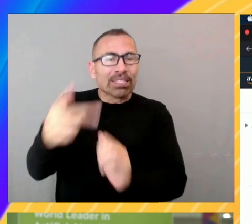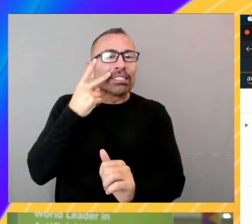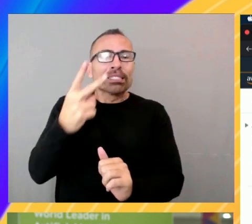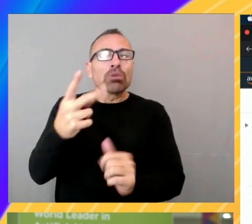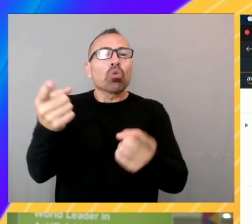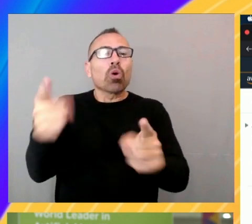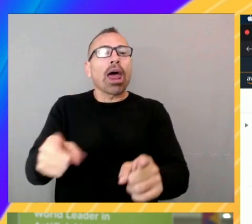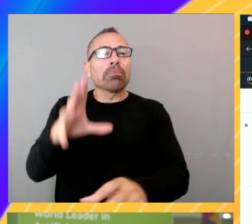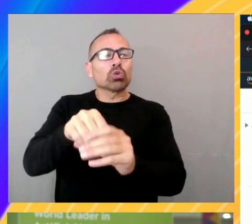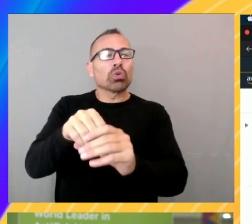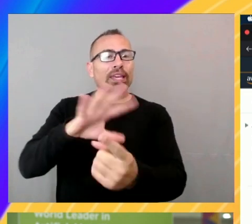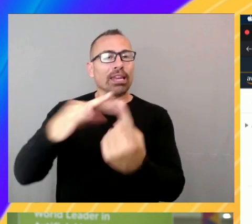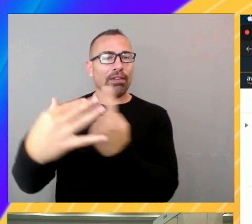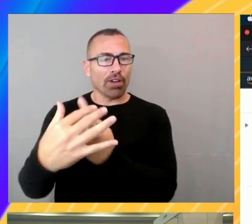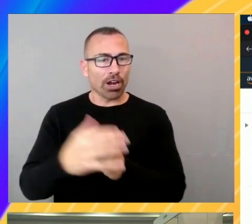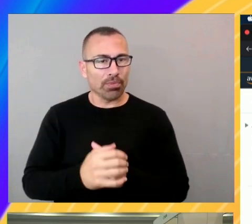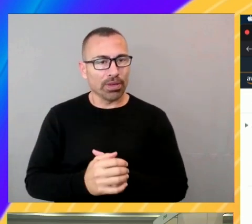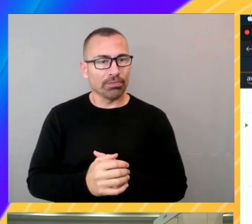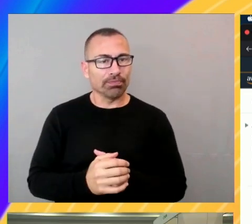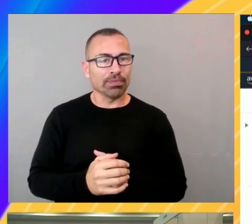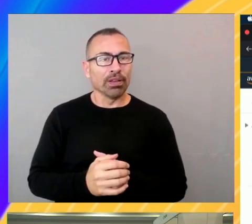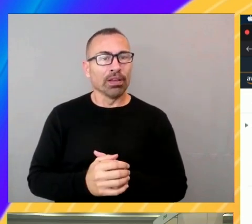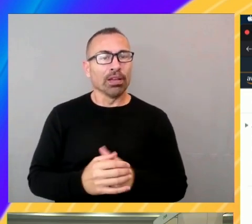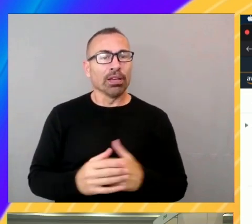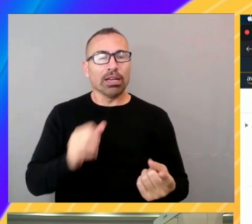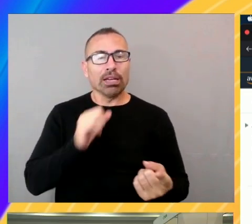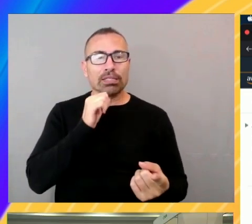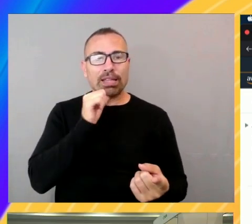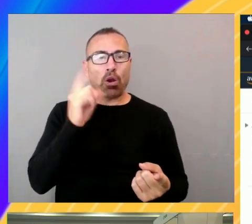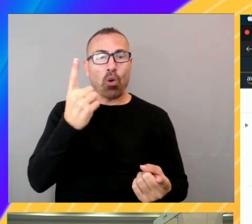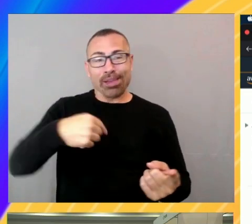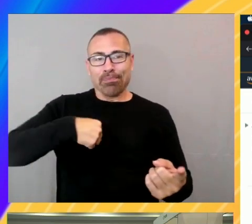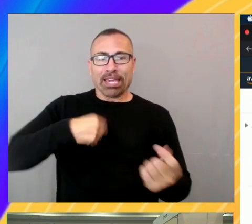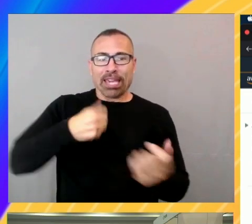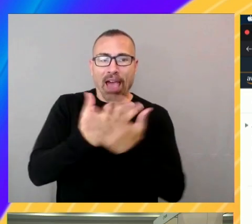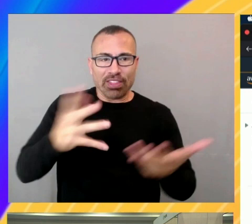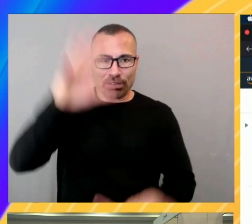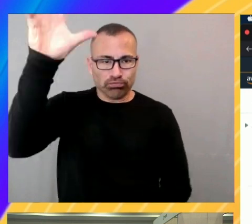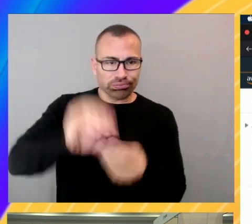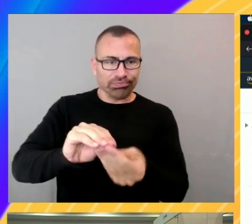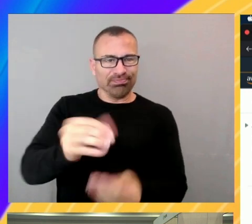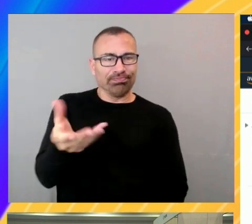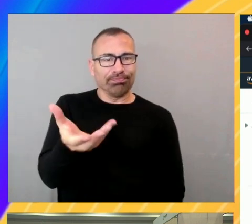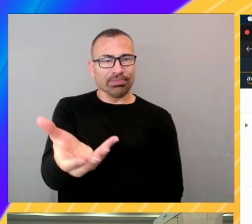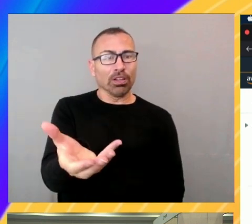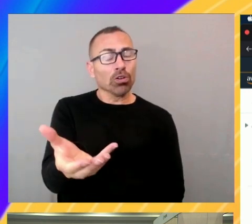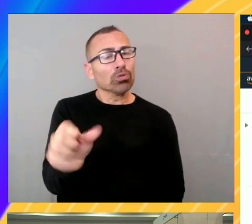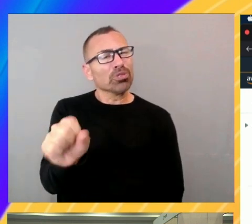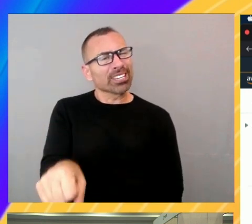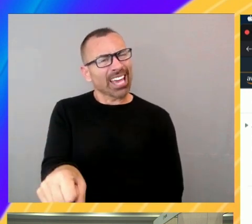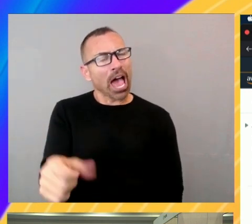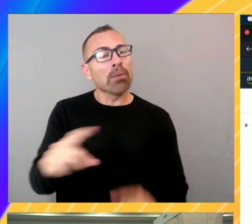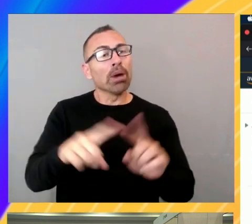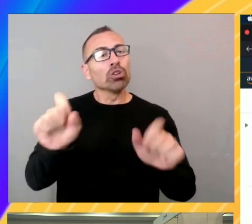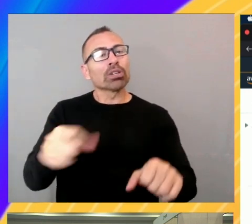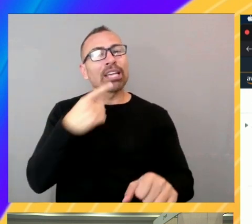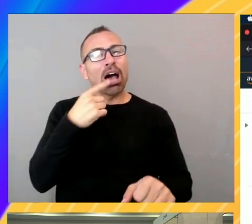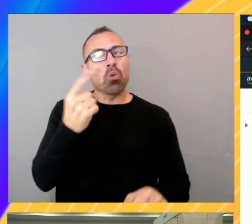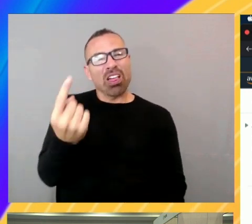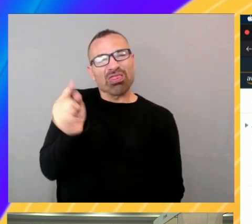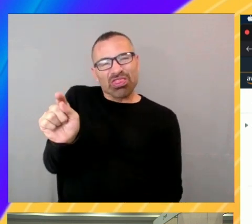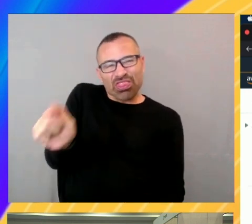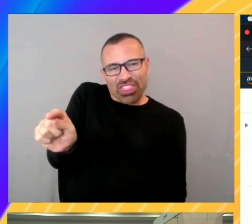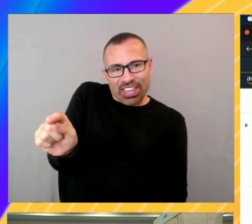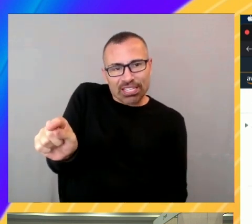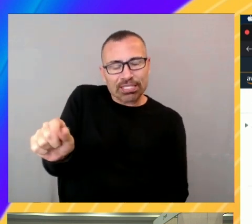which you can put that in there if you want. Or you can say, in this one, I'm saying I want this account here to manage a